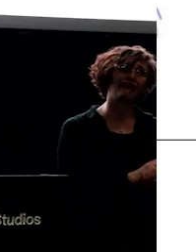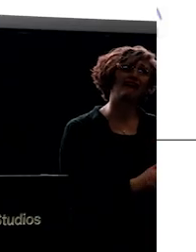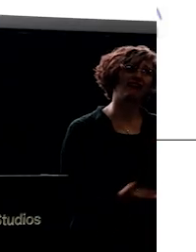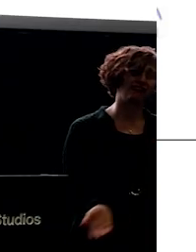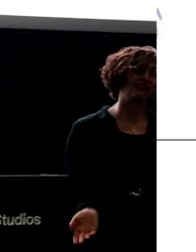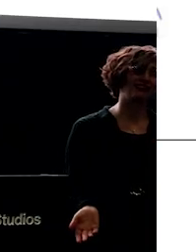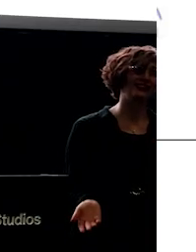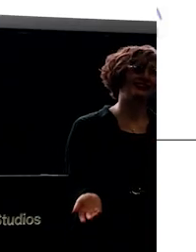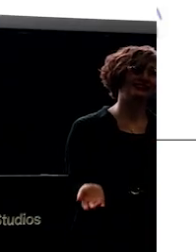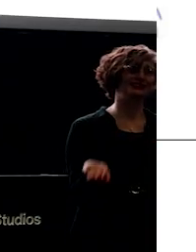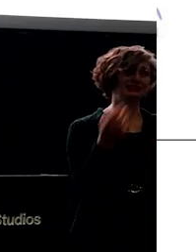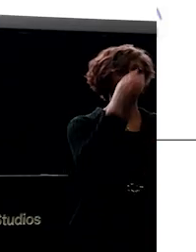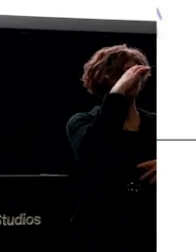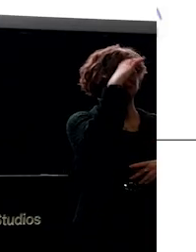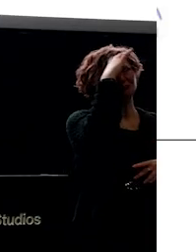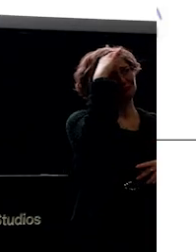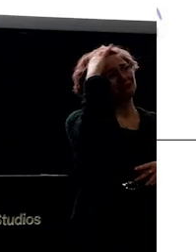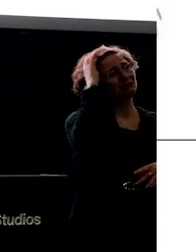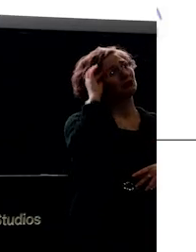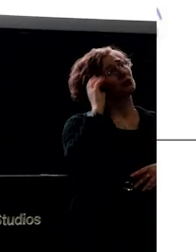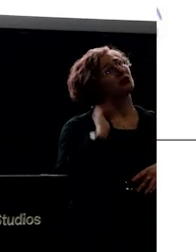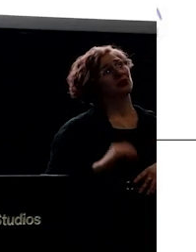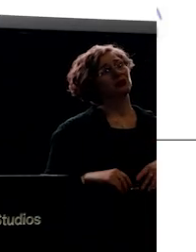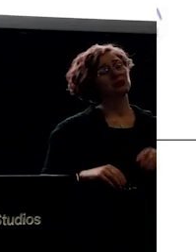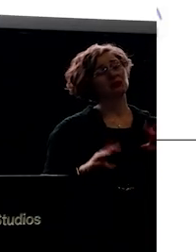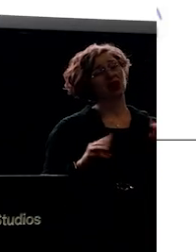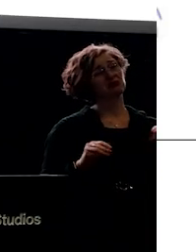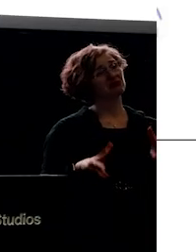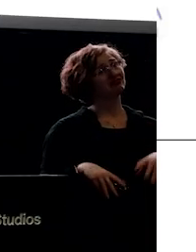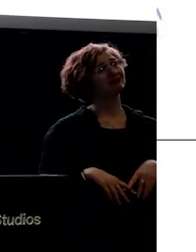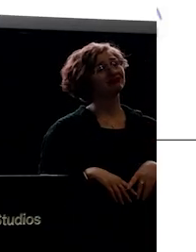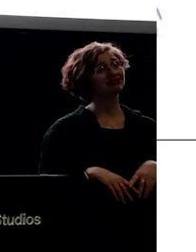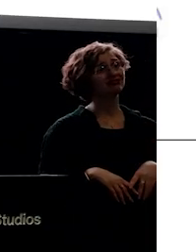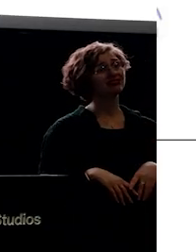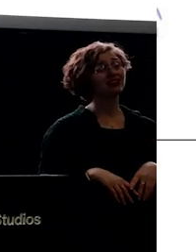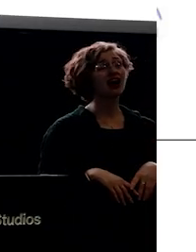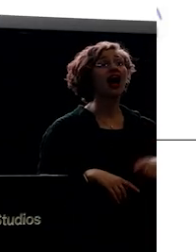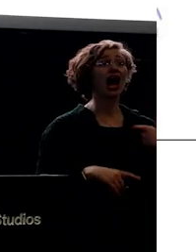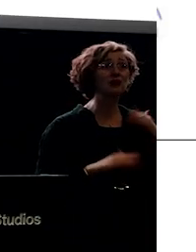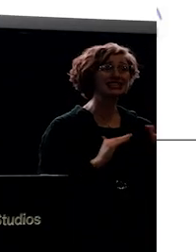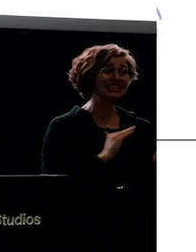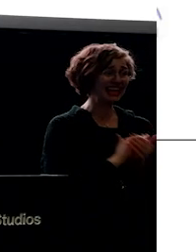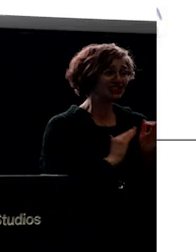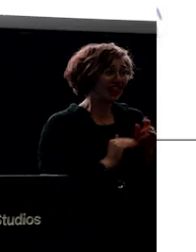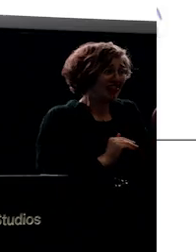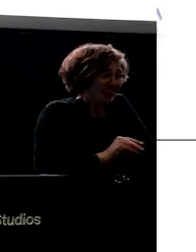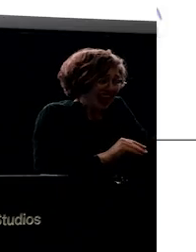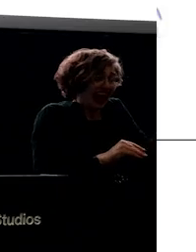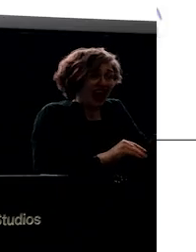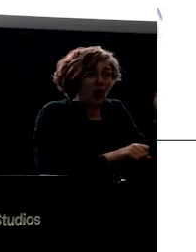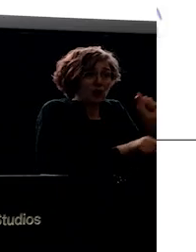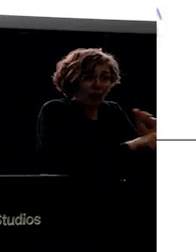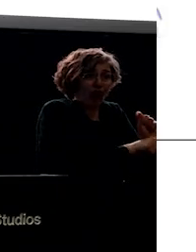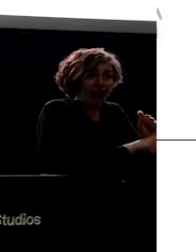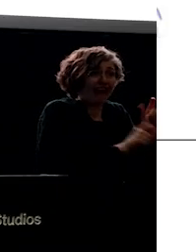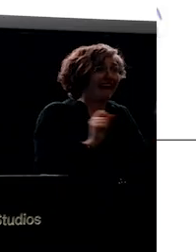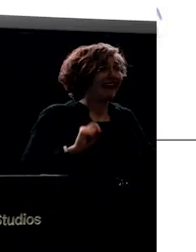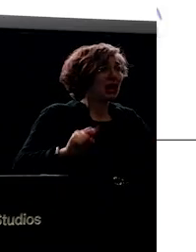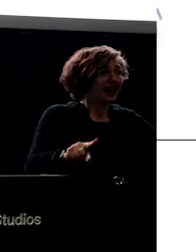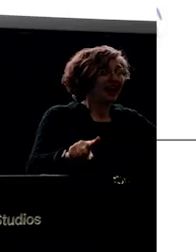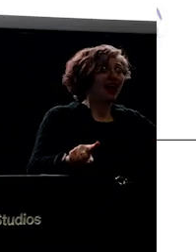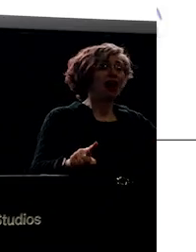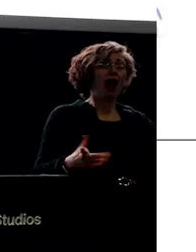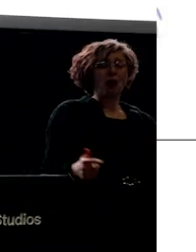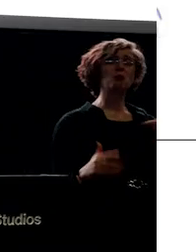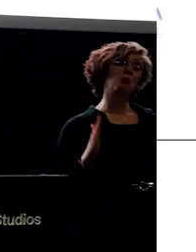that. Yeah. The worst part is I was actually attaching this work to those emails, and somehow I expect to get